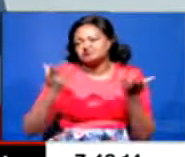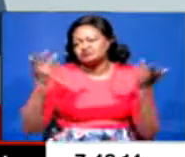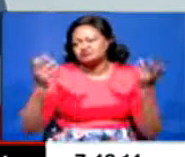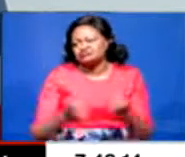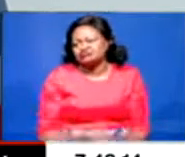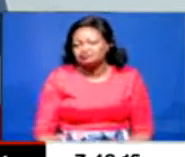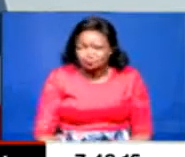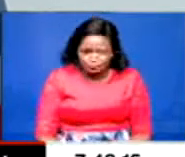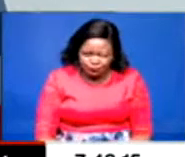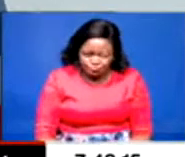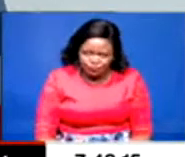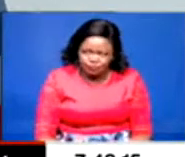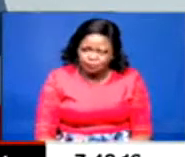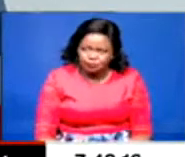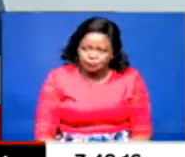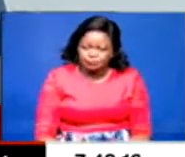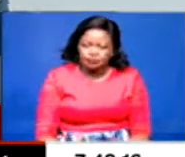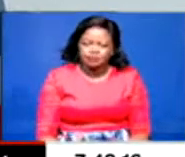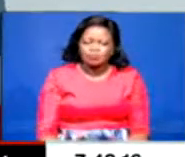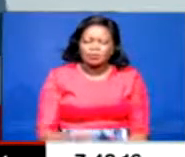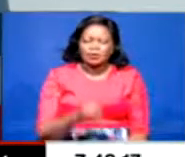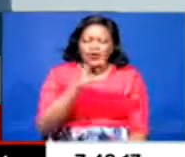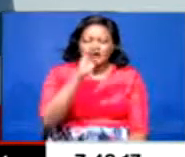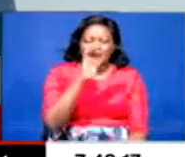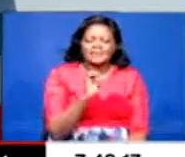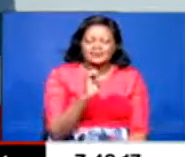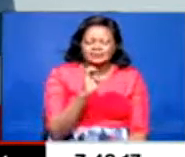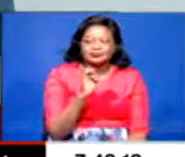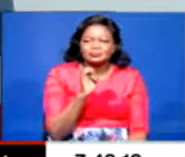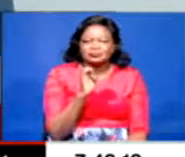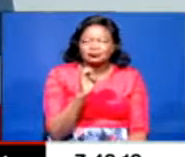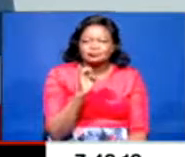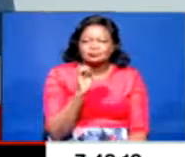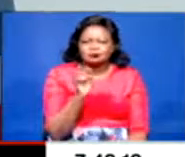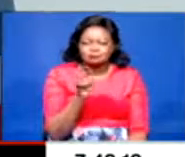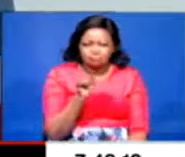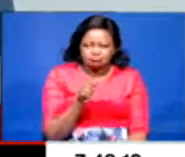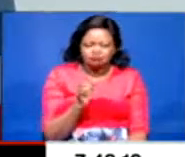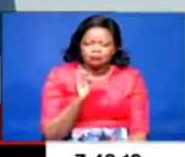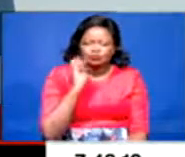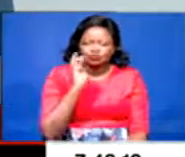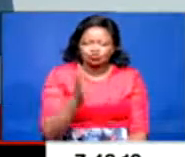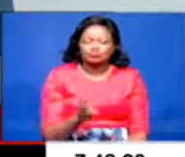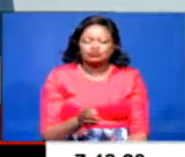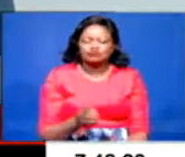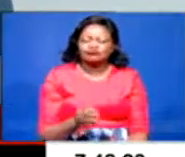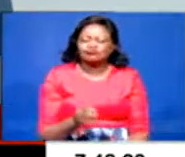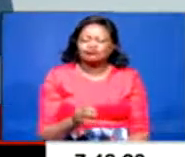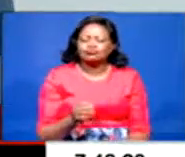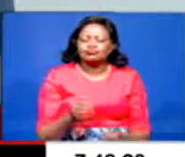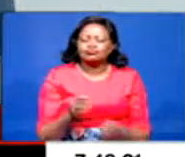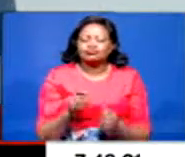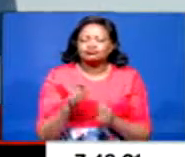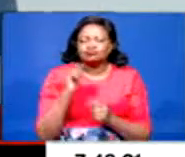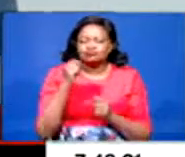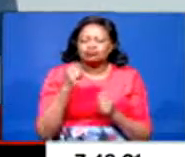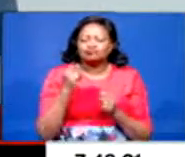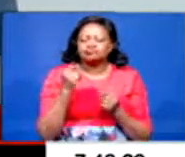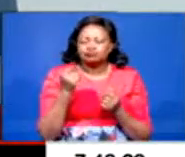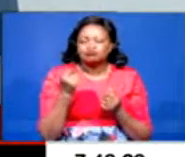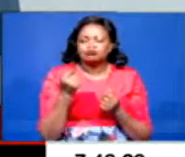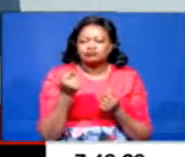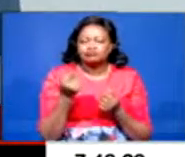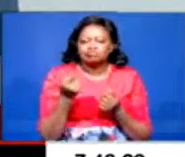you know, IBC, at the end of the day, they are going to be the key players from the political parties, the candidates, and